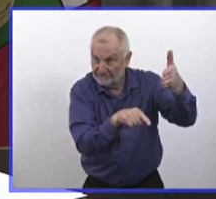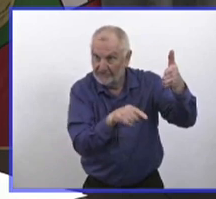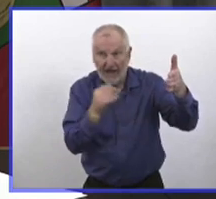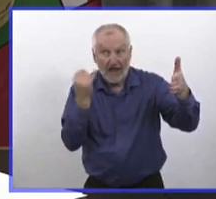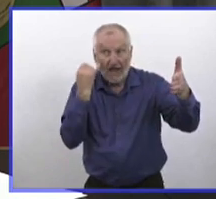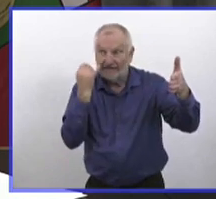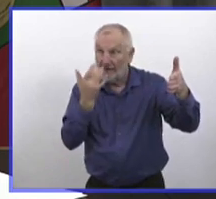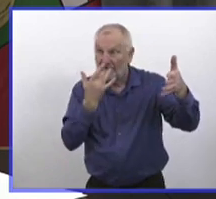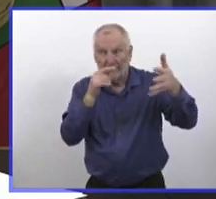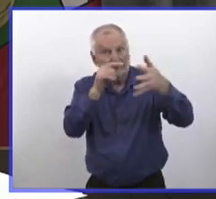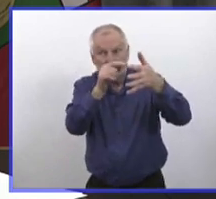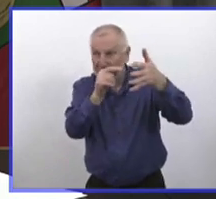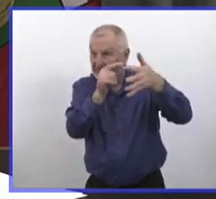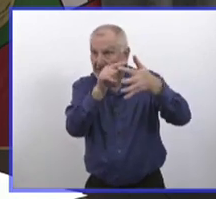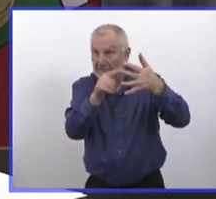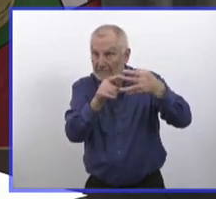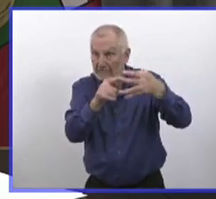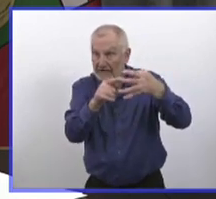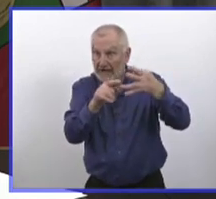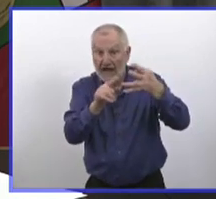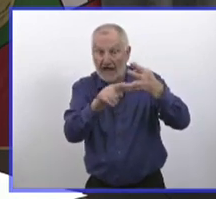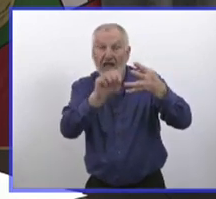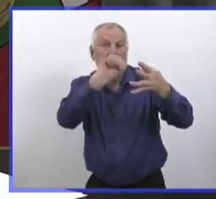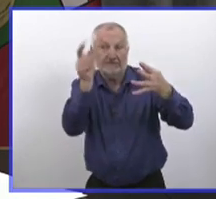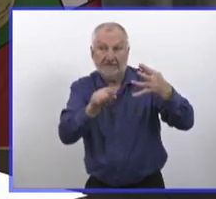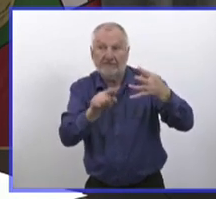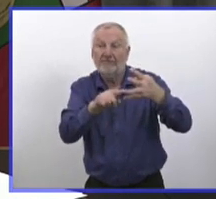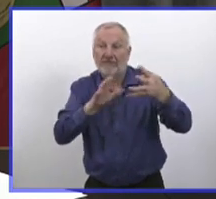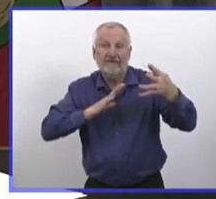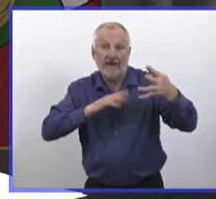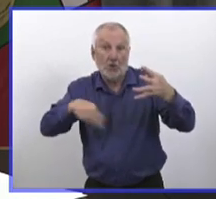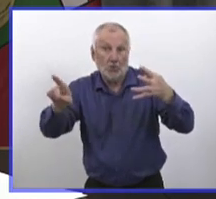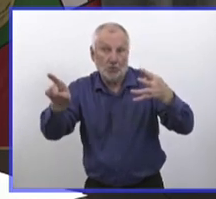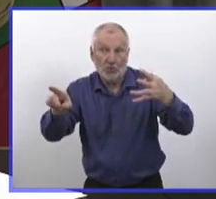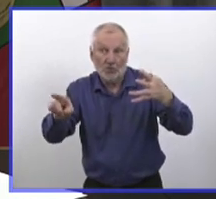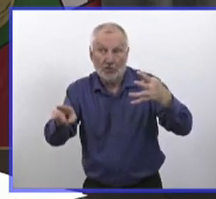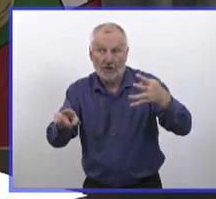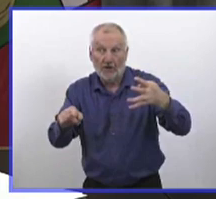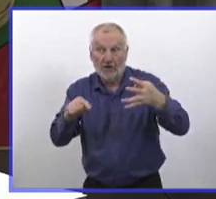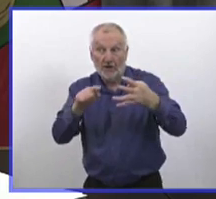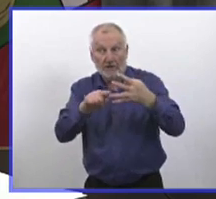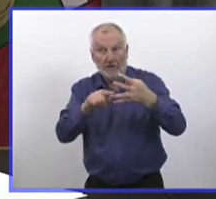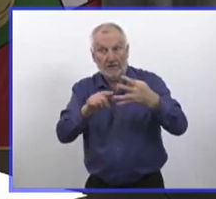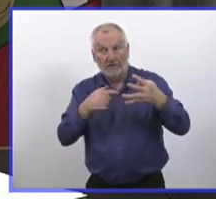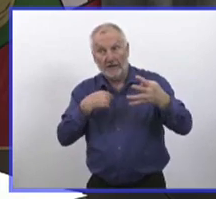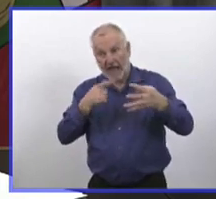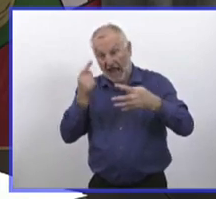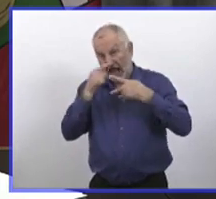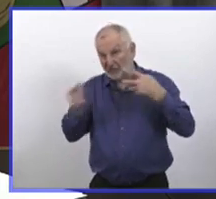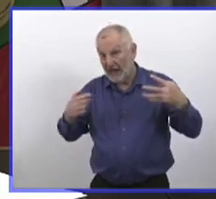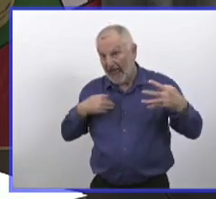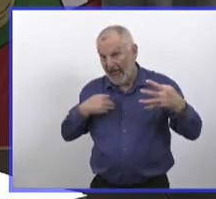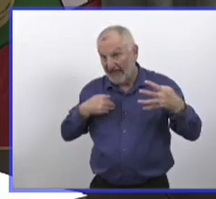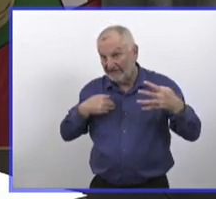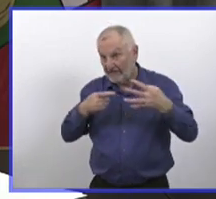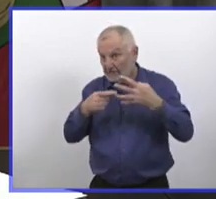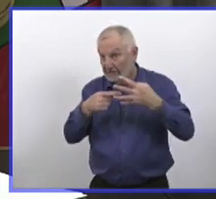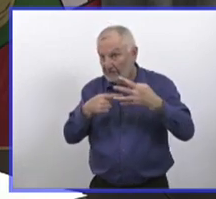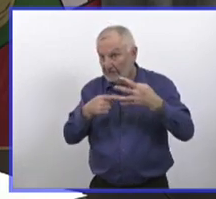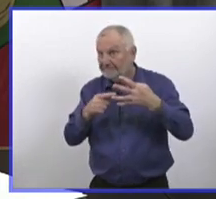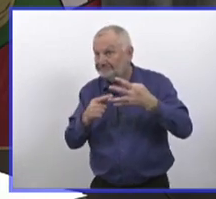of something related to allergy or convenience of getting it, or they want to have that conversation with their healthcare